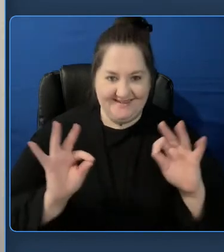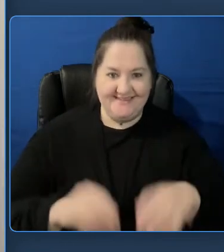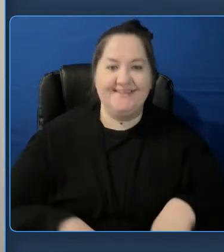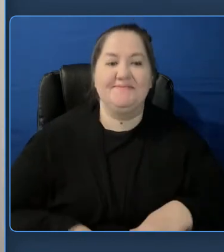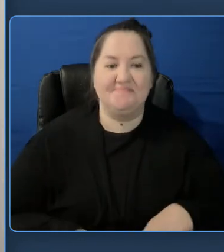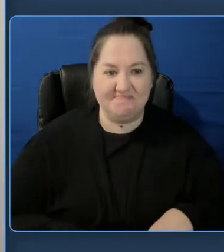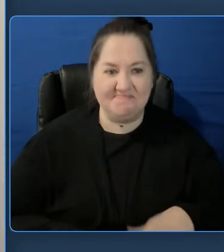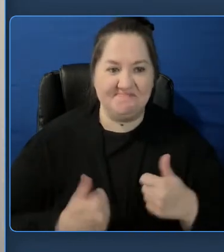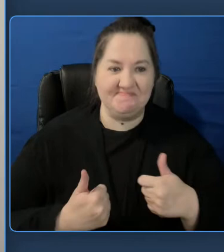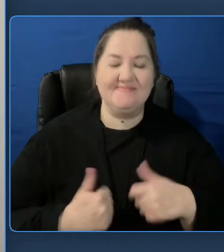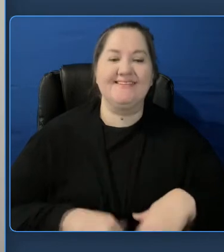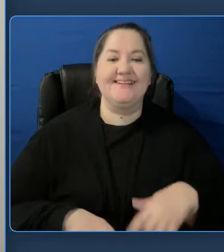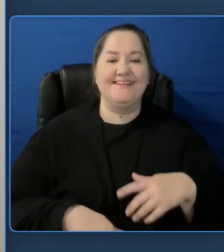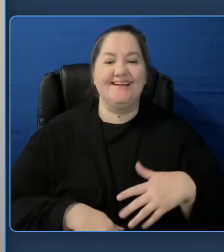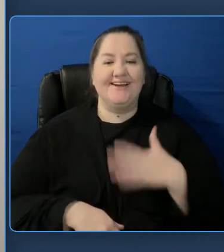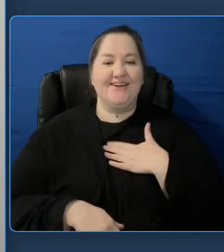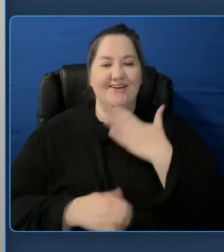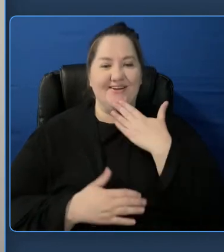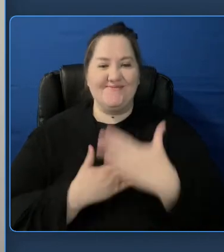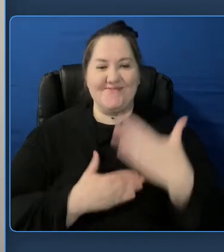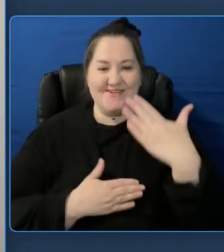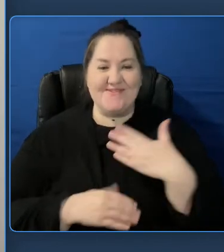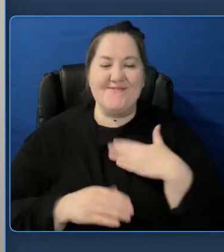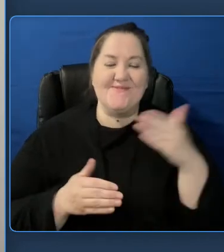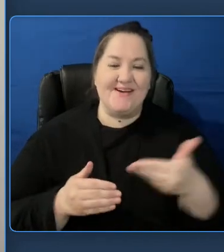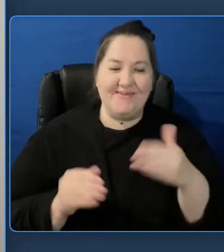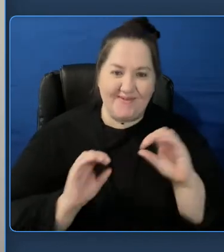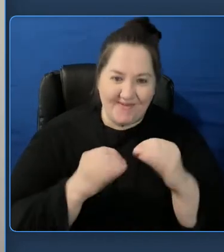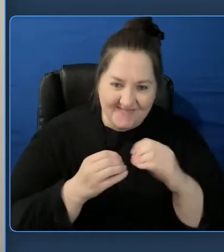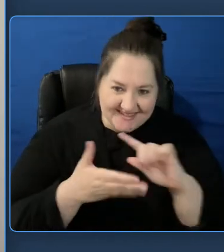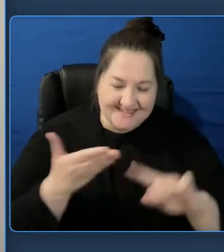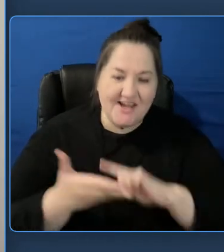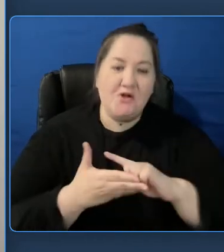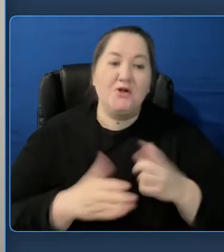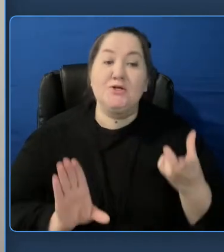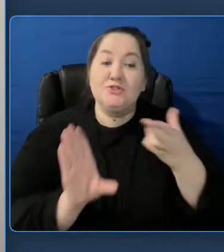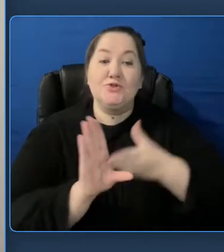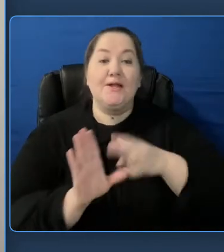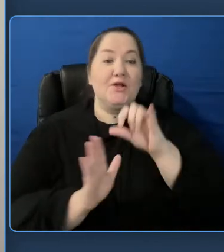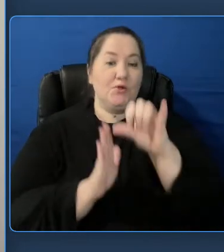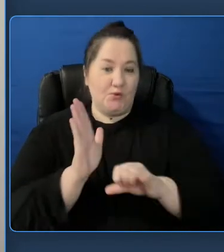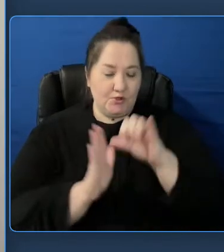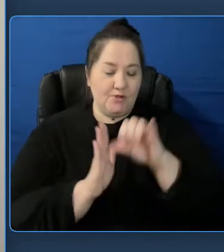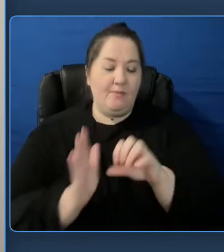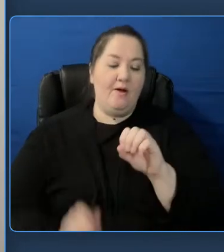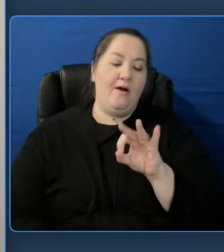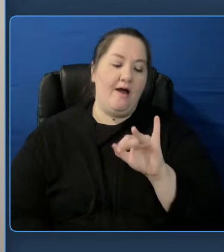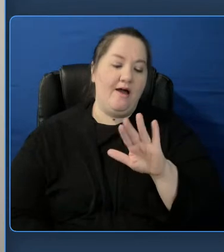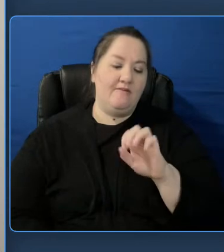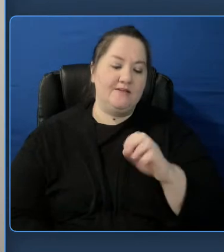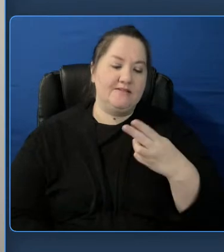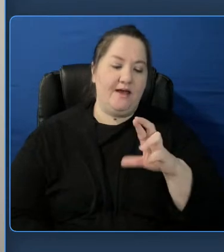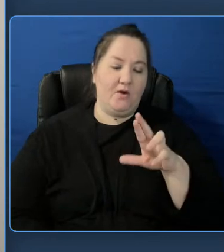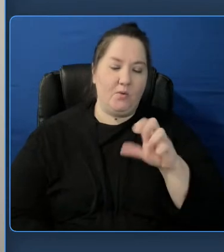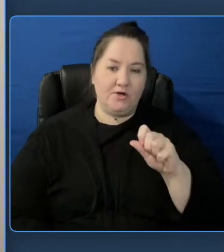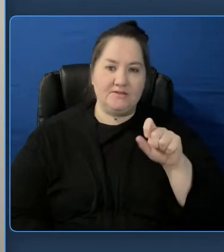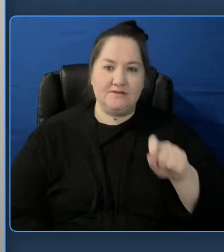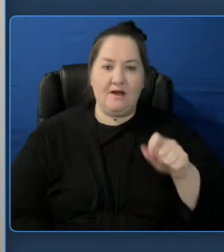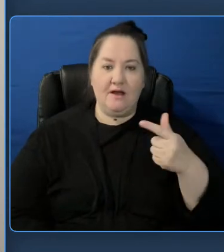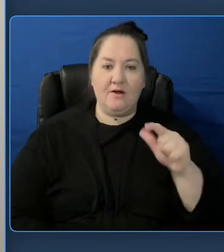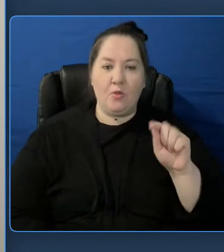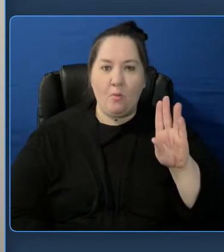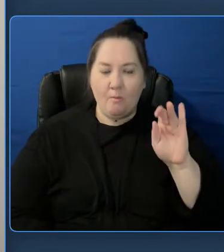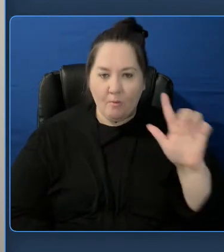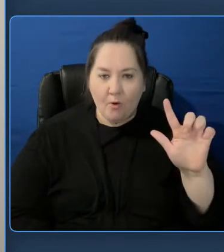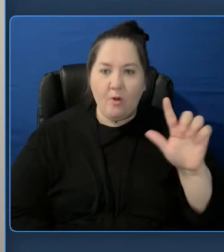Oh, that was bad. Good morning and welcome to Office Hours. If you're joining us from YouTube, you can go to officehours.global